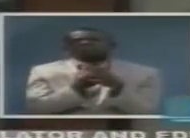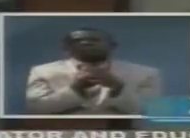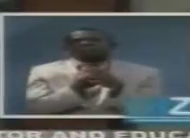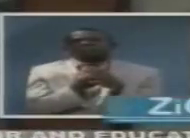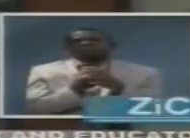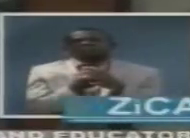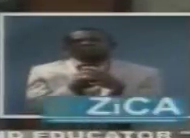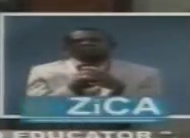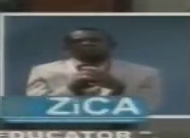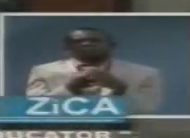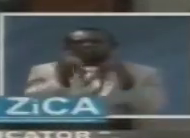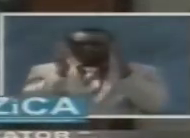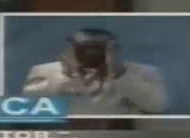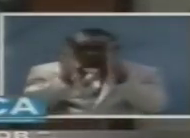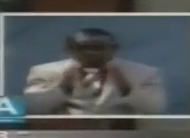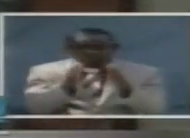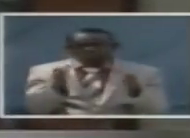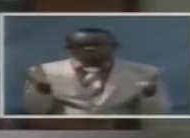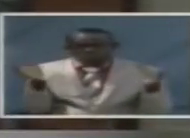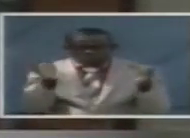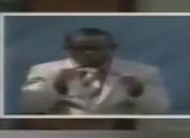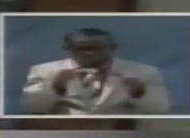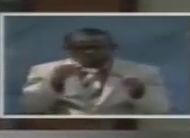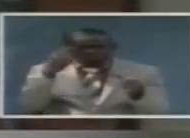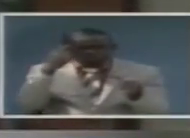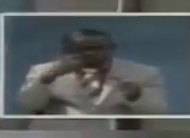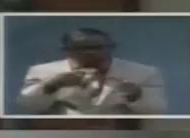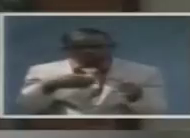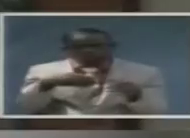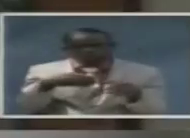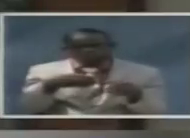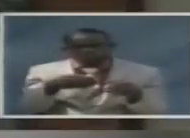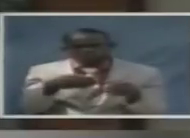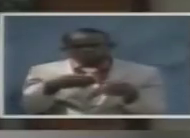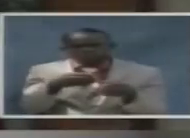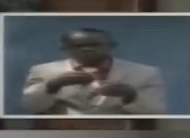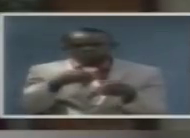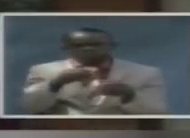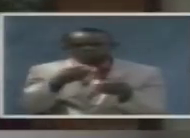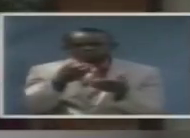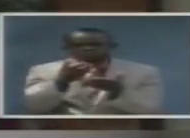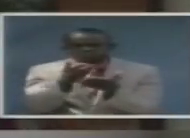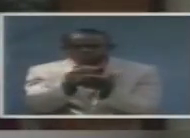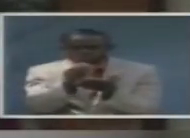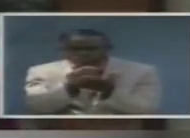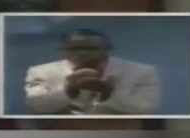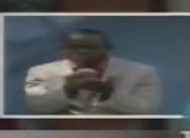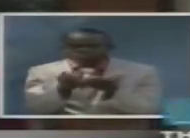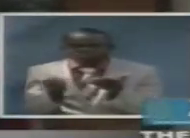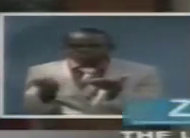into Committee of Supply on the estimates of revenue and